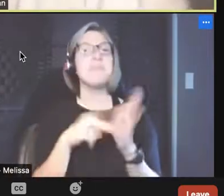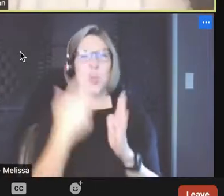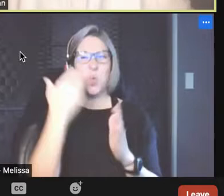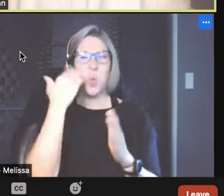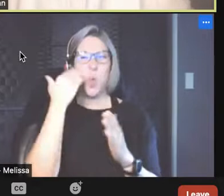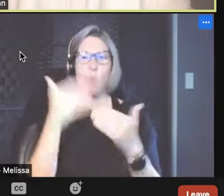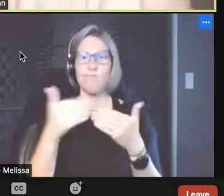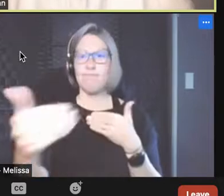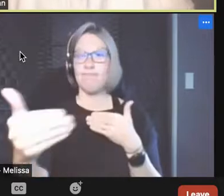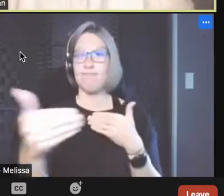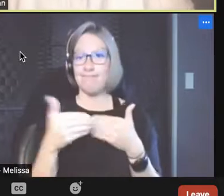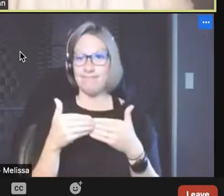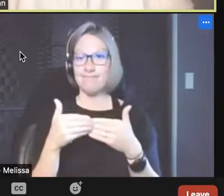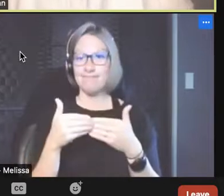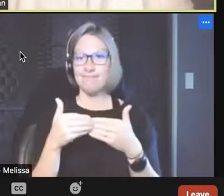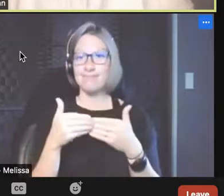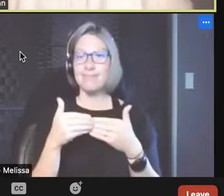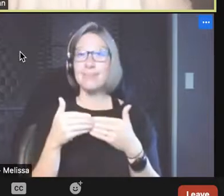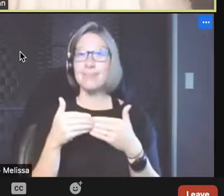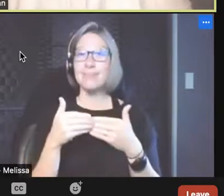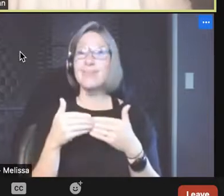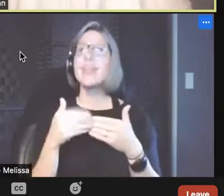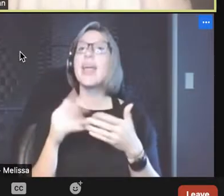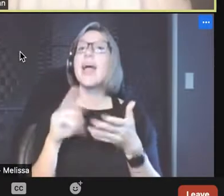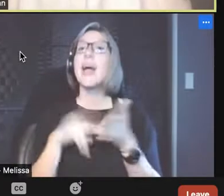So knowing what you're looking for is key.